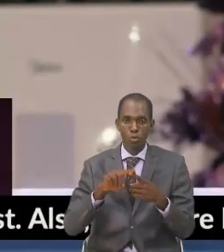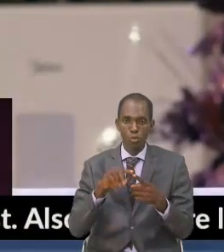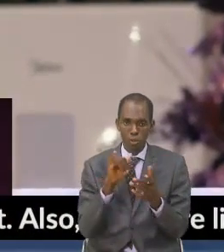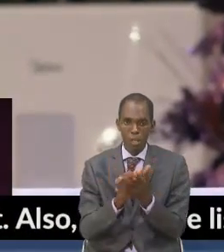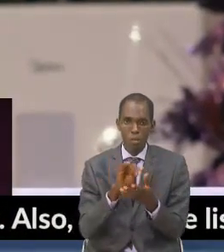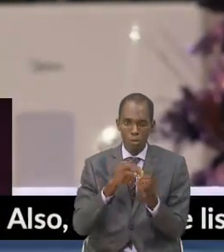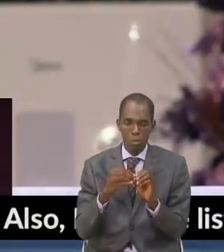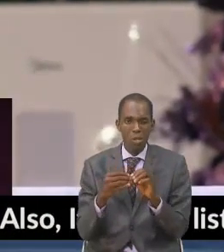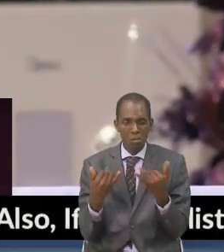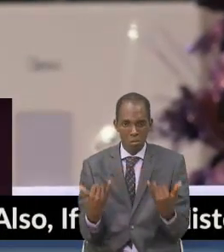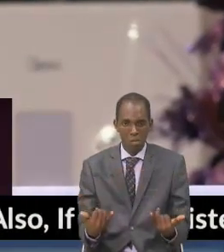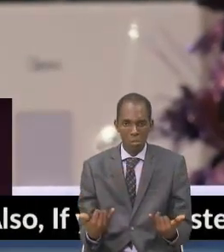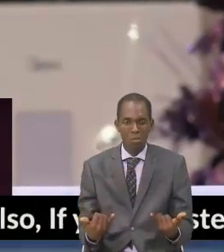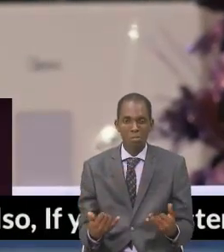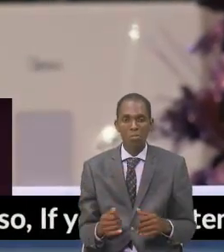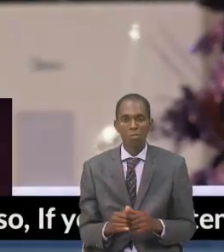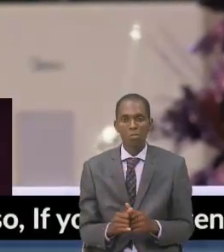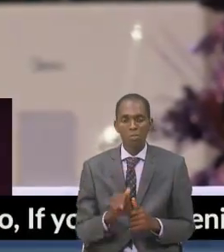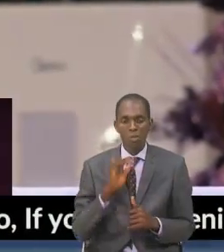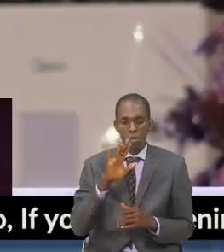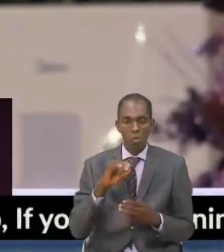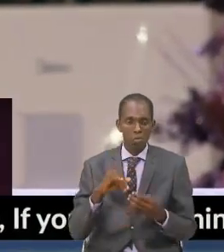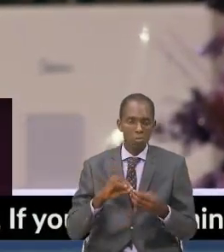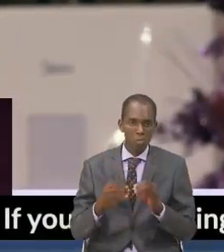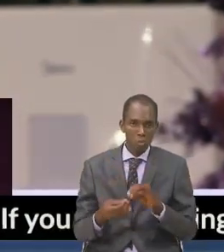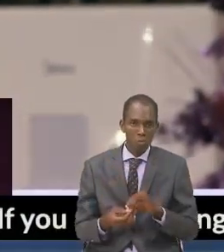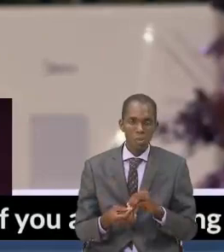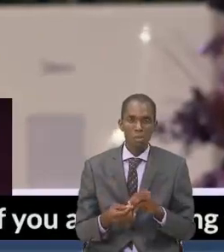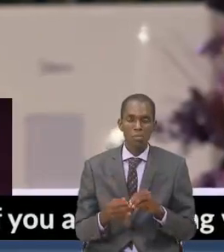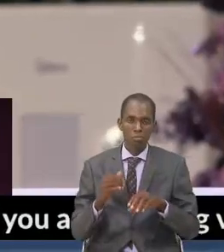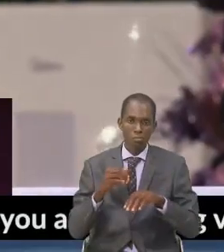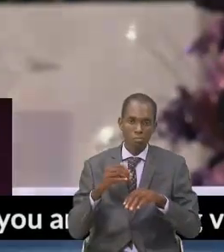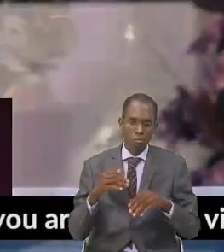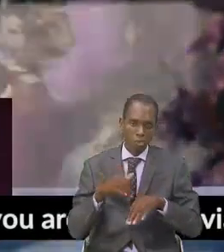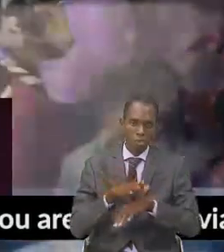070-527-81389. You can send message to that number now.